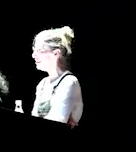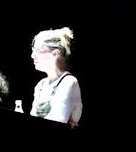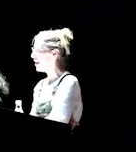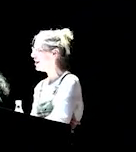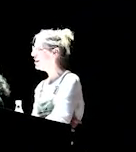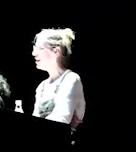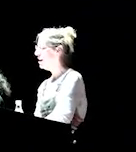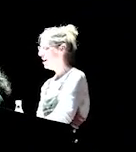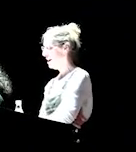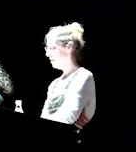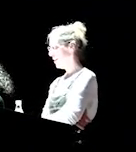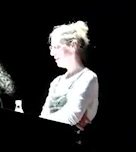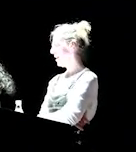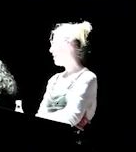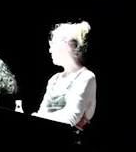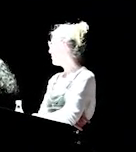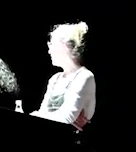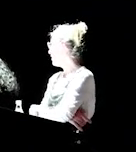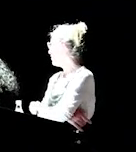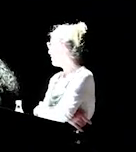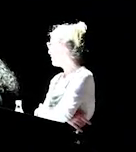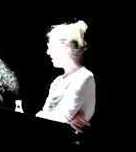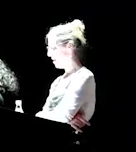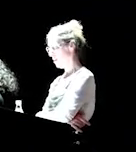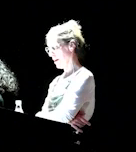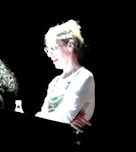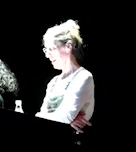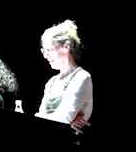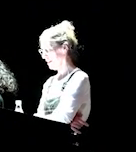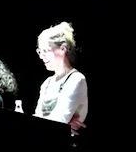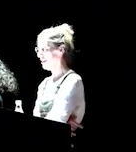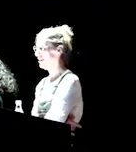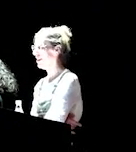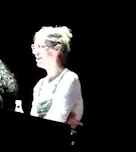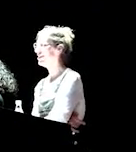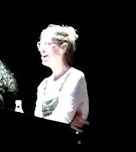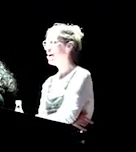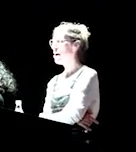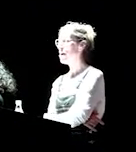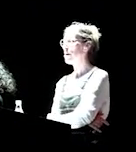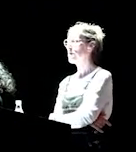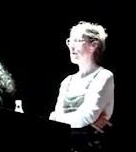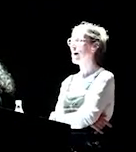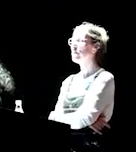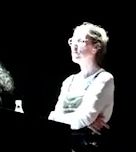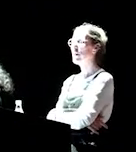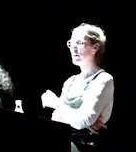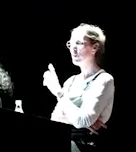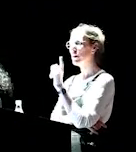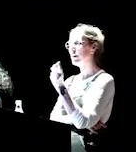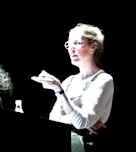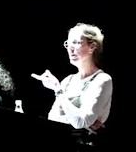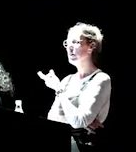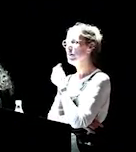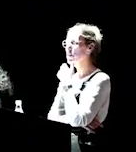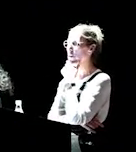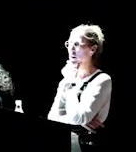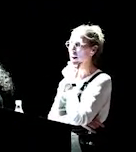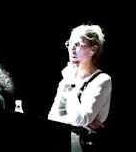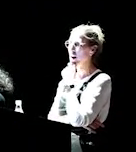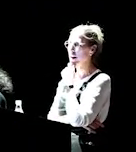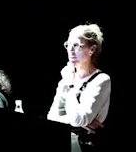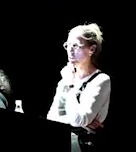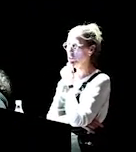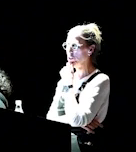product that's made. They say if it doesn't have Elmo on it, it's not going to sell. I don't know if anyone